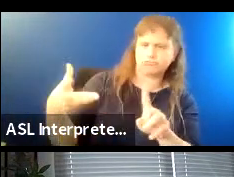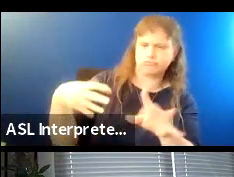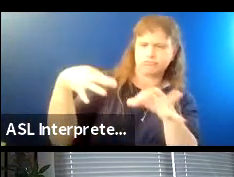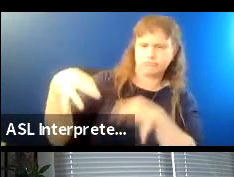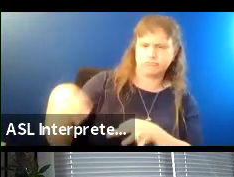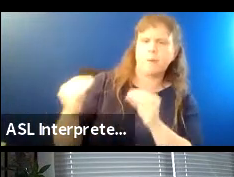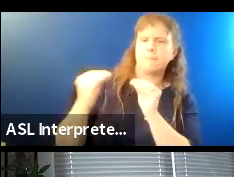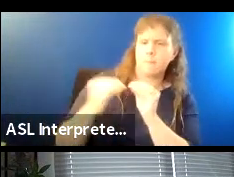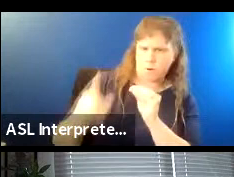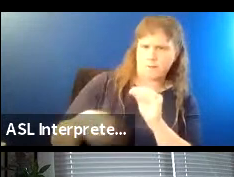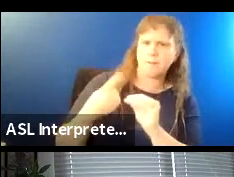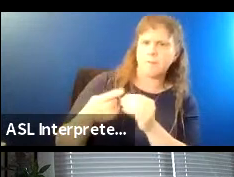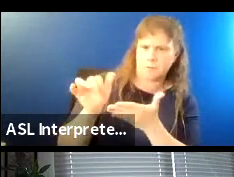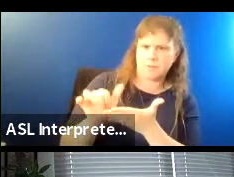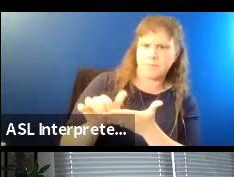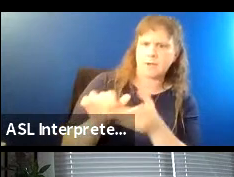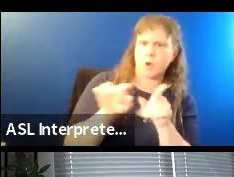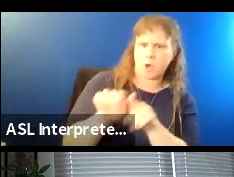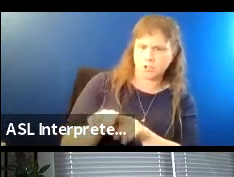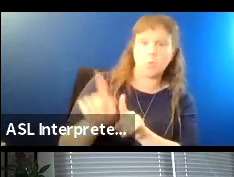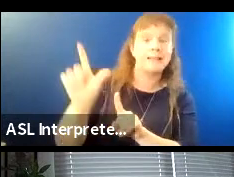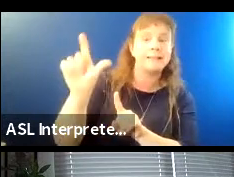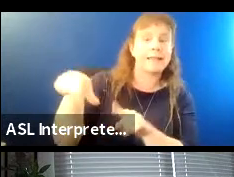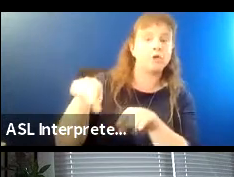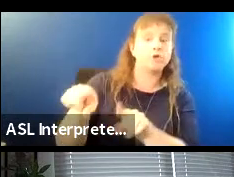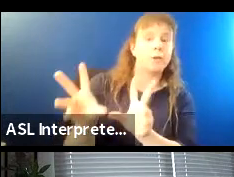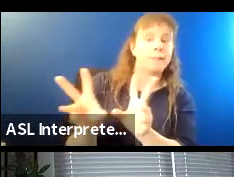of that further down in the meeting.